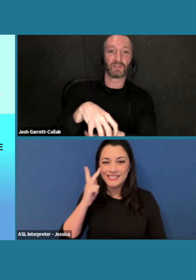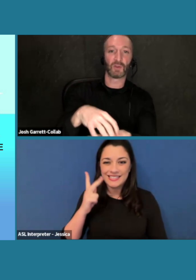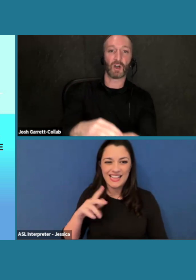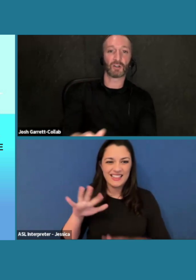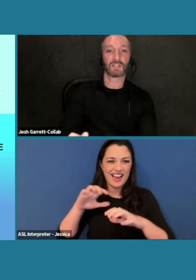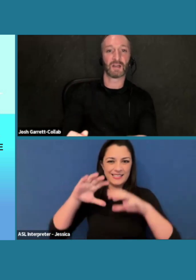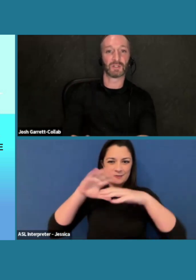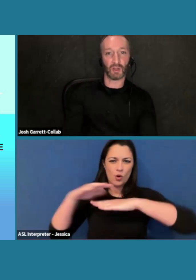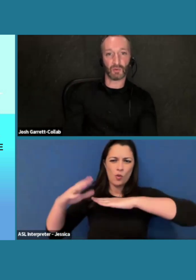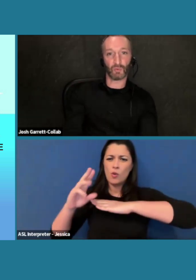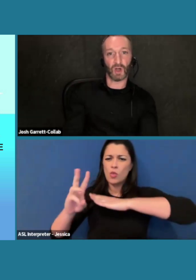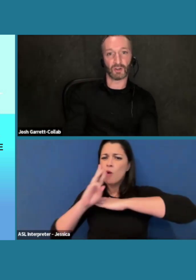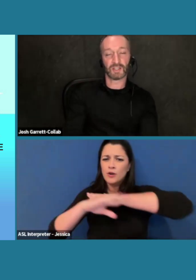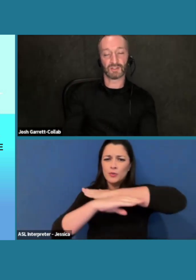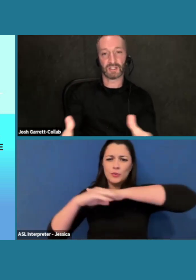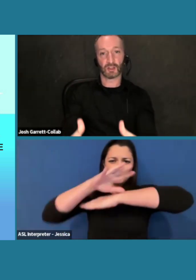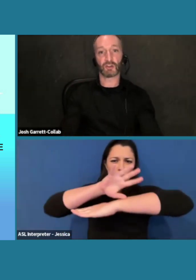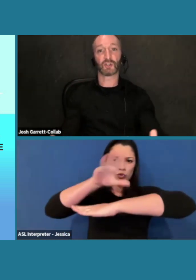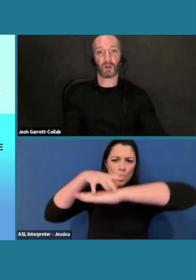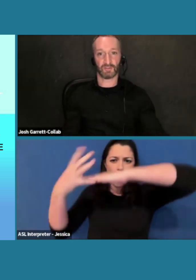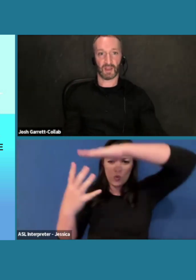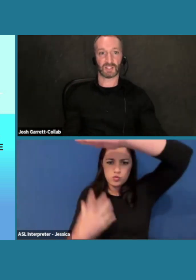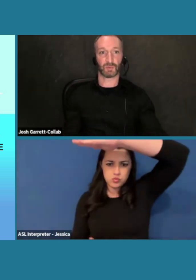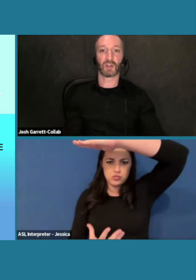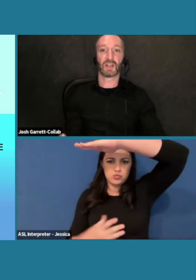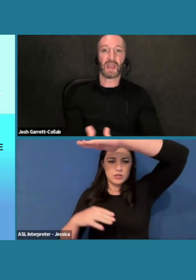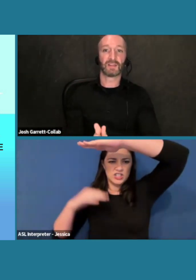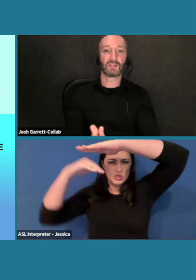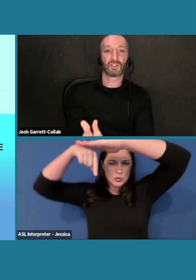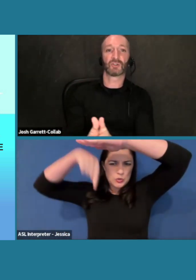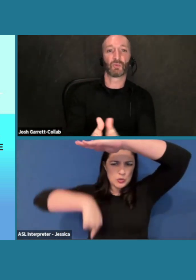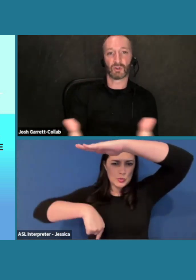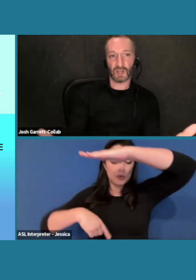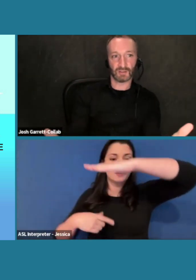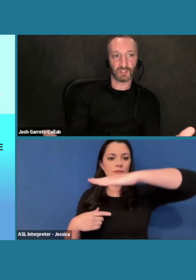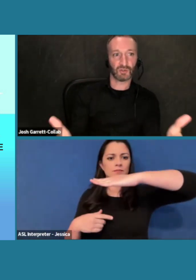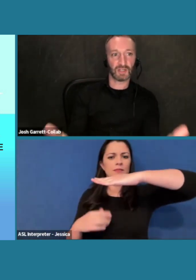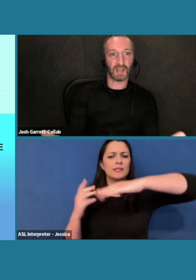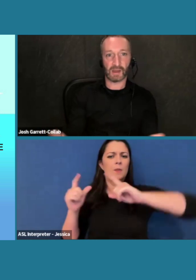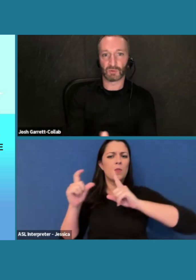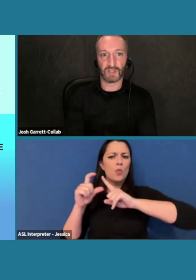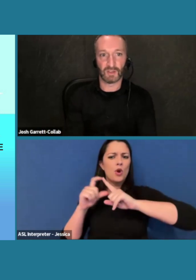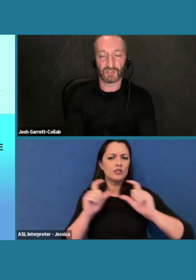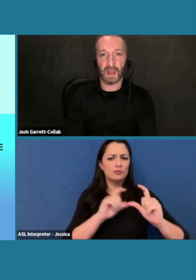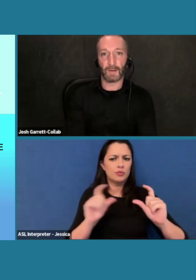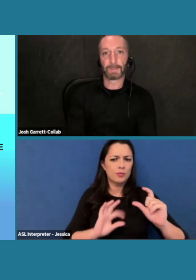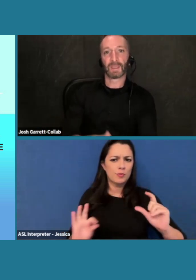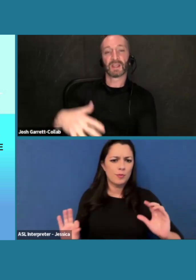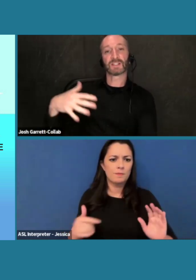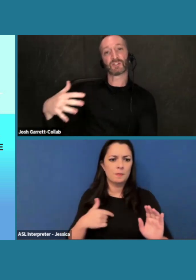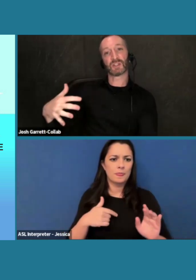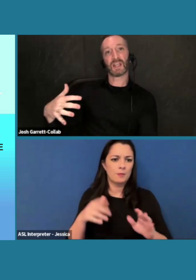iceberg is above the water. Down below the water, you'll see a larger part of the iceberg. And then there's certain words on the screen, and I will read those